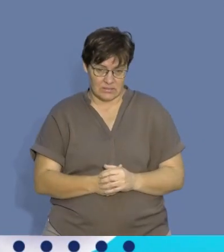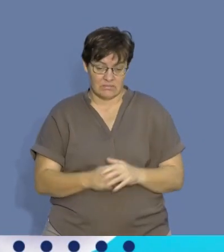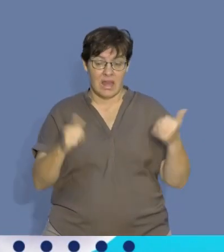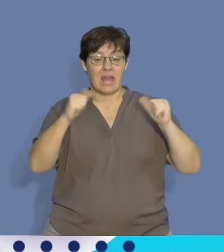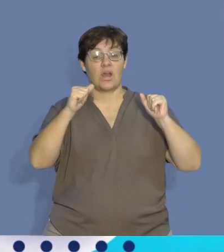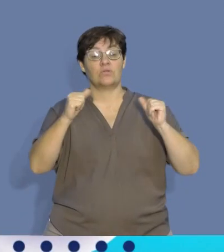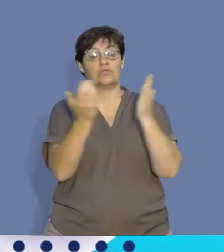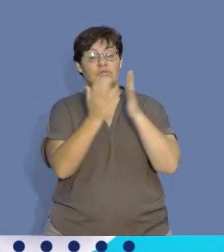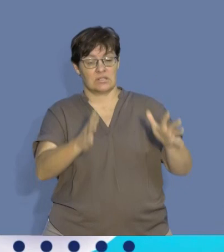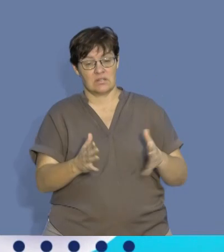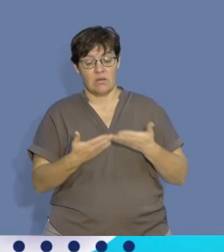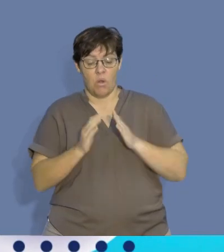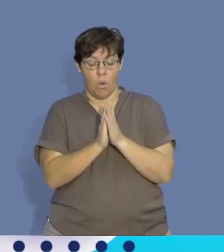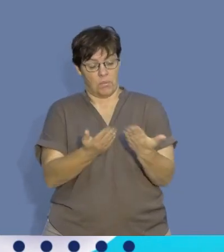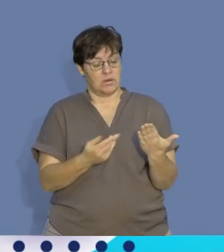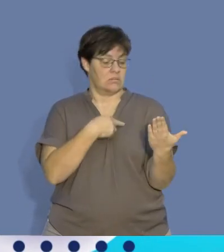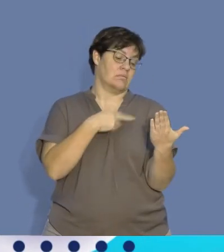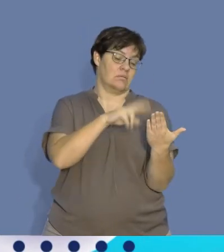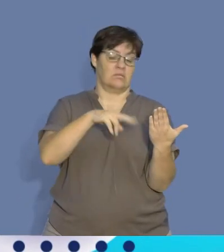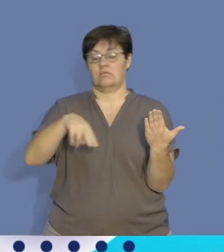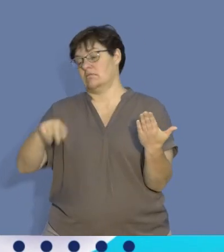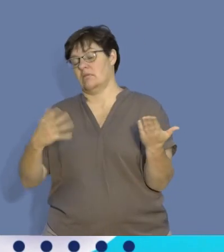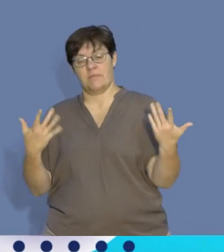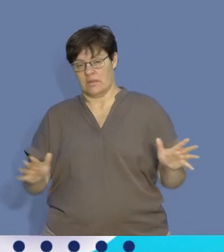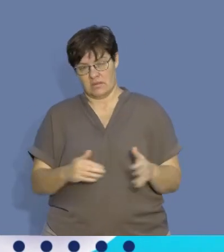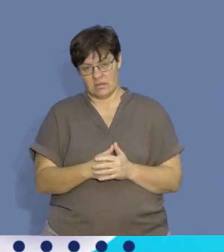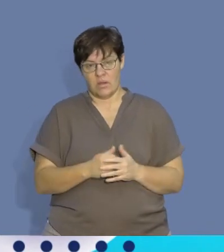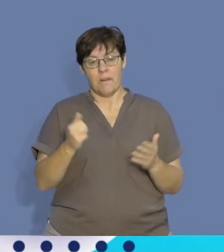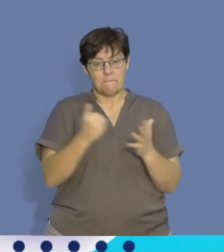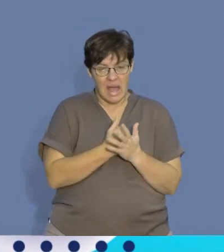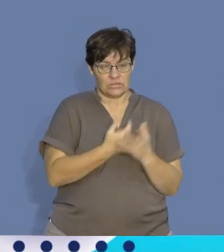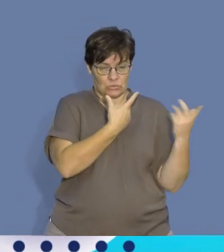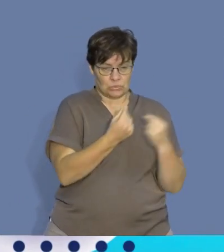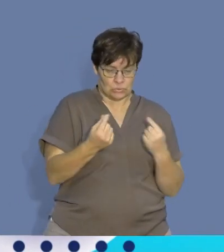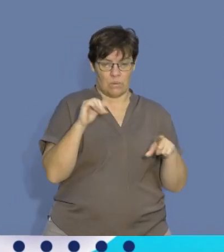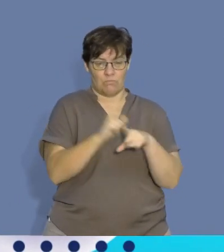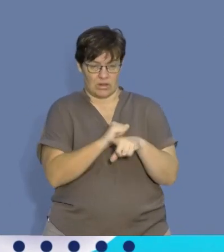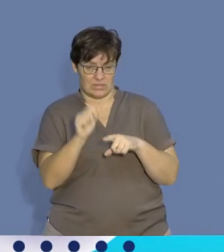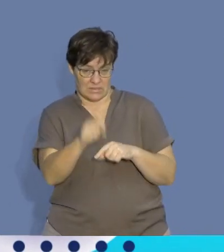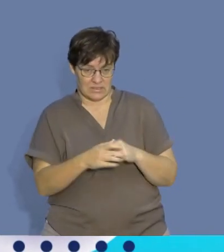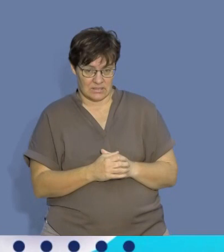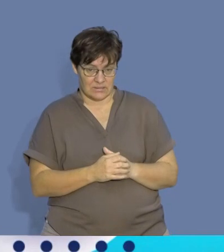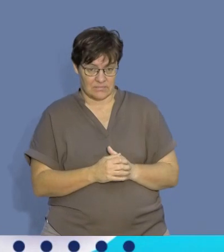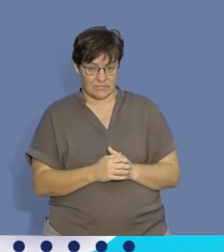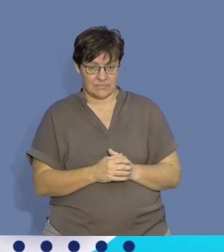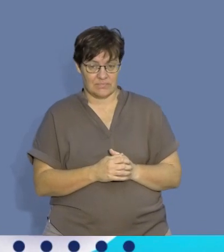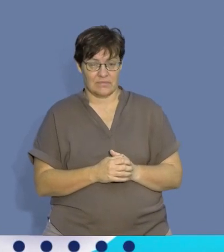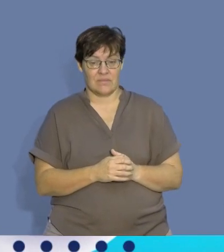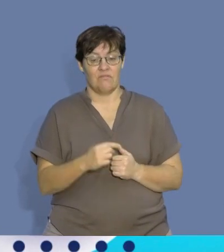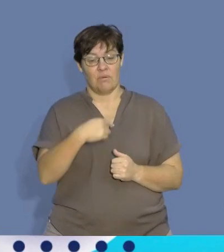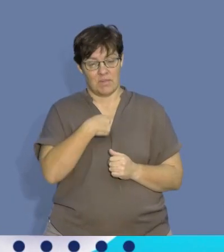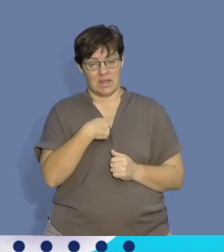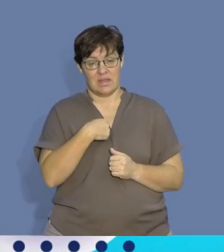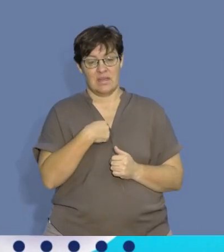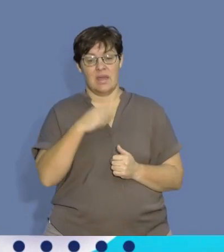accounting. Remember, as accounting students, I cannot open a book and simply look at the book. I've got to physically practice. Okay,